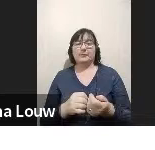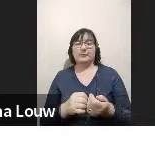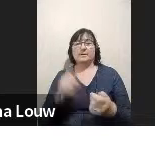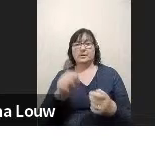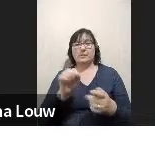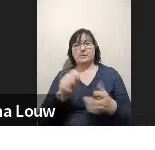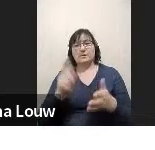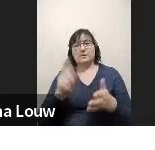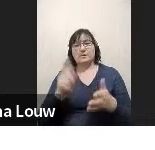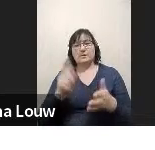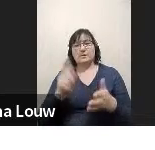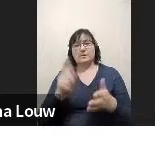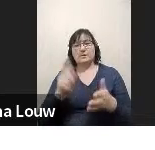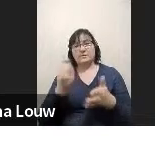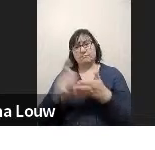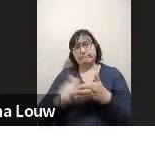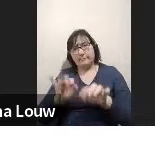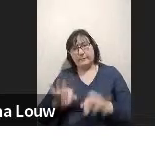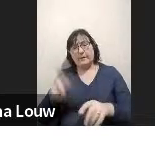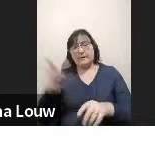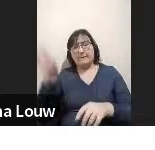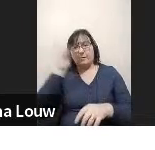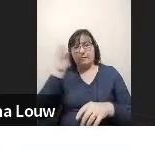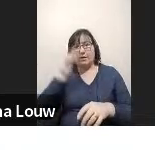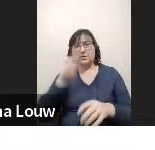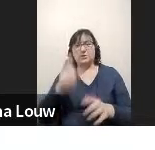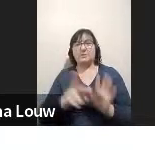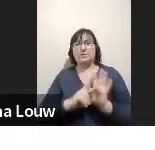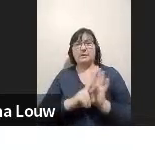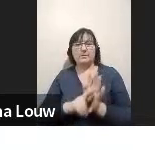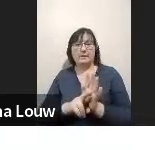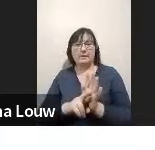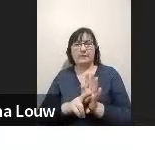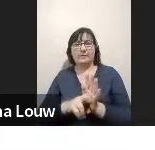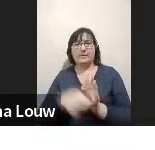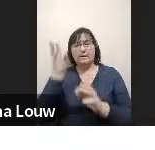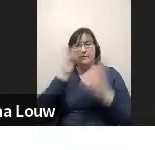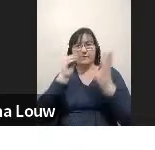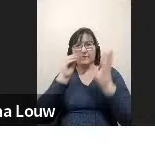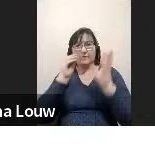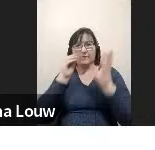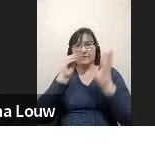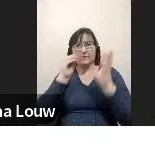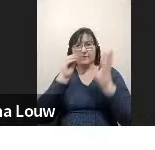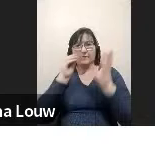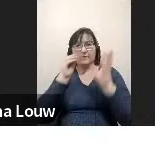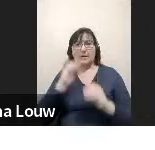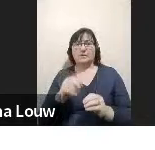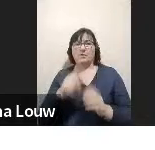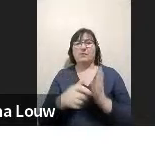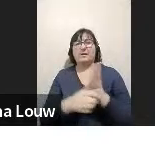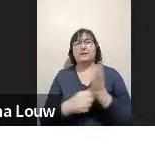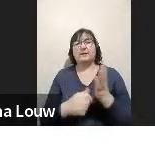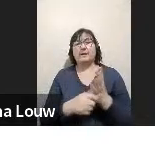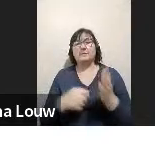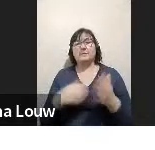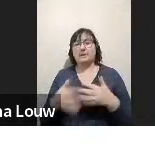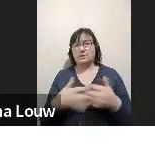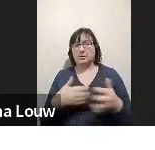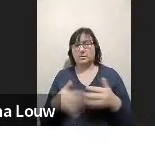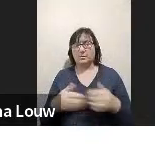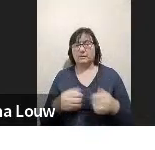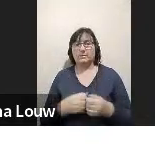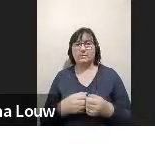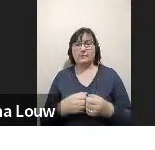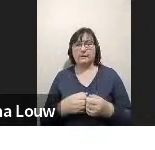The representative information, this will be as of for the tax practitioner. The information where it says taxpayer